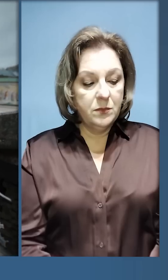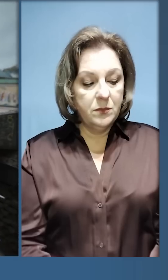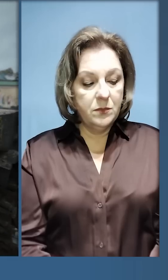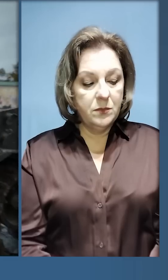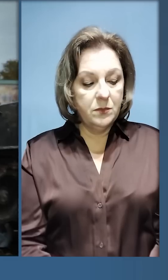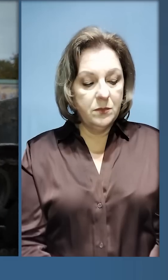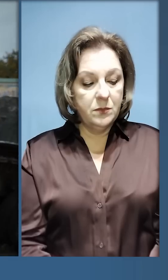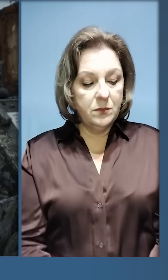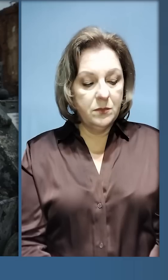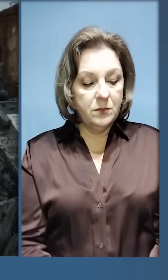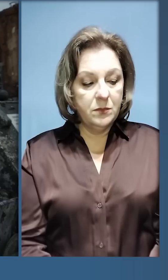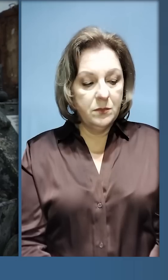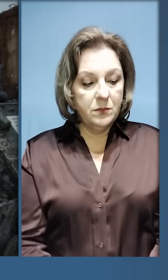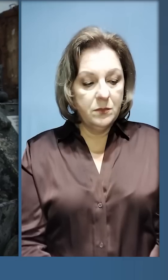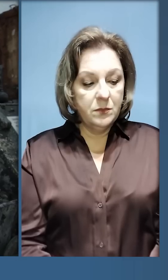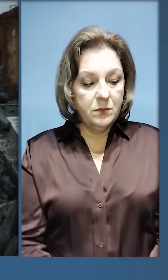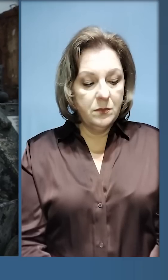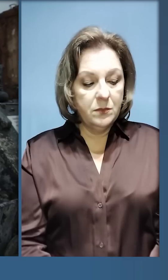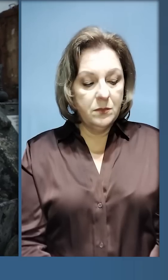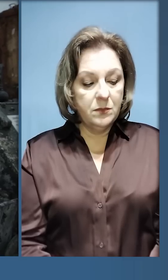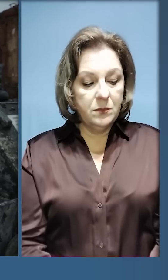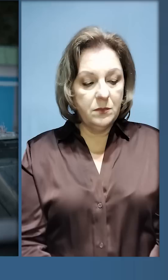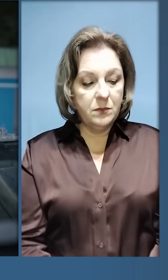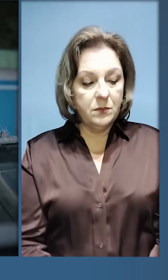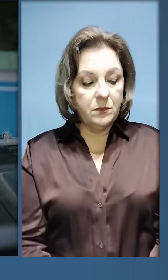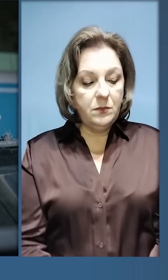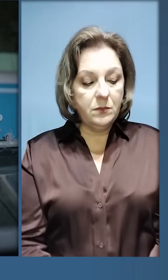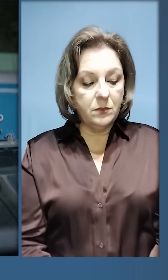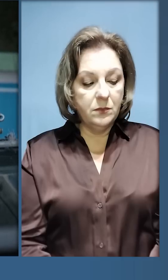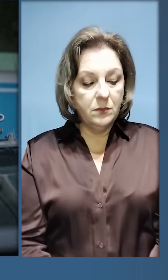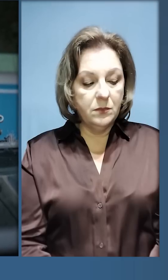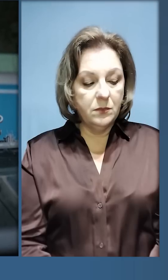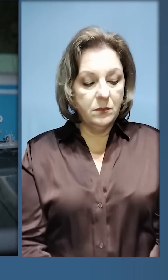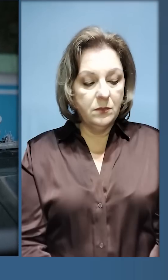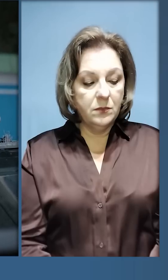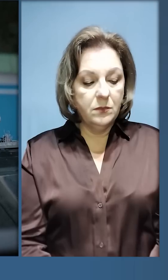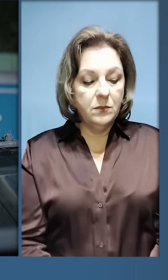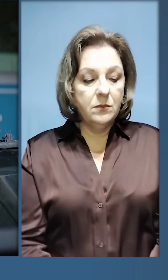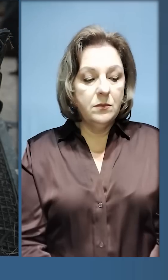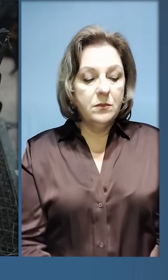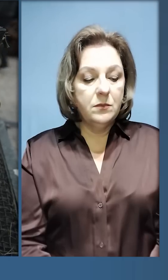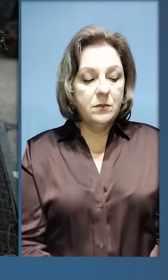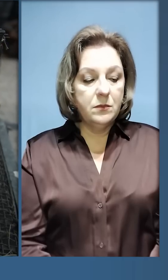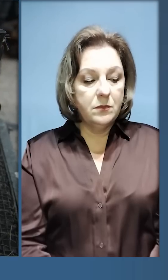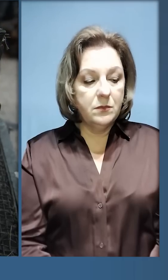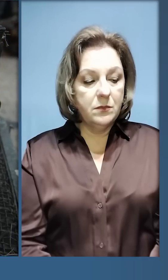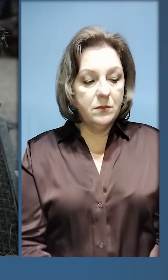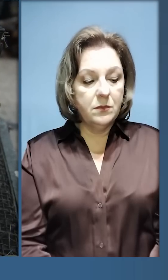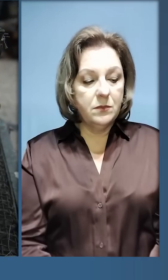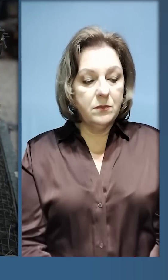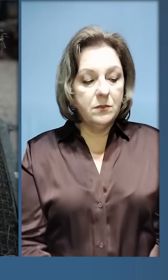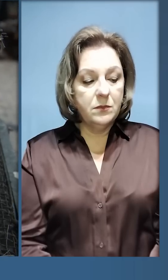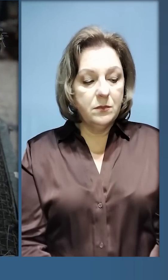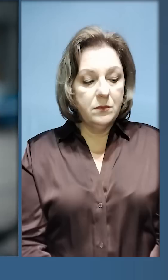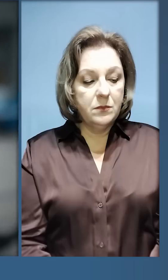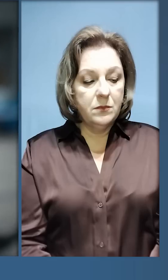Kyiv as monuments to the ugliness of this battle. You know, a lot of people stay safe in Kyiv,